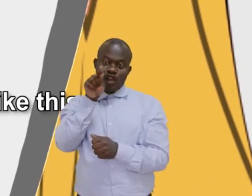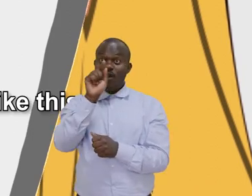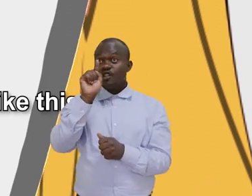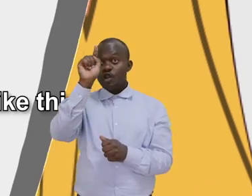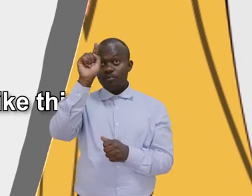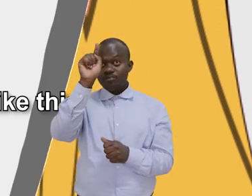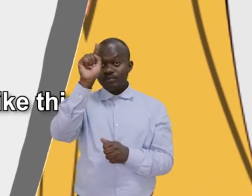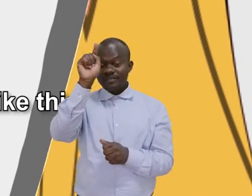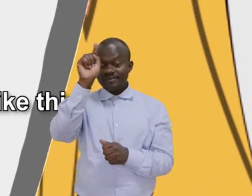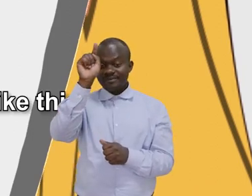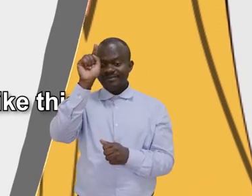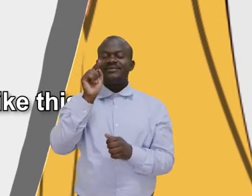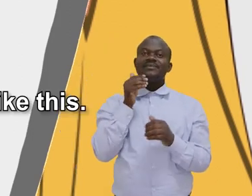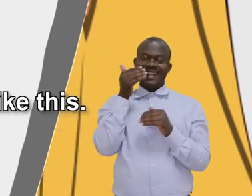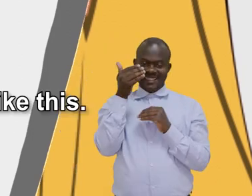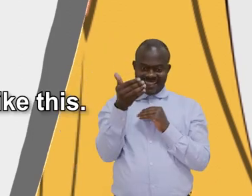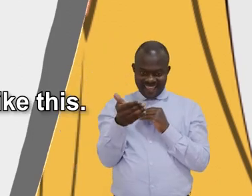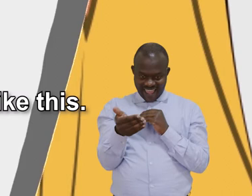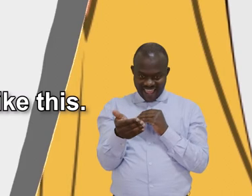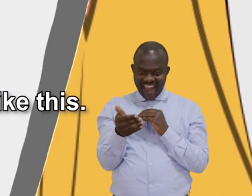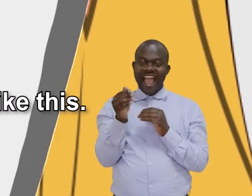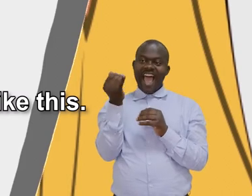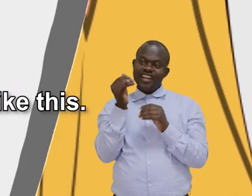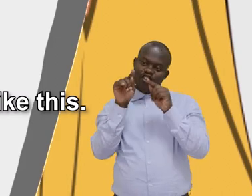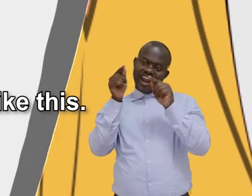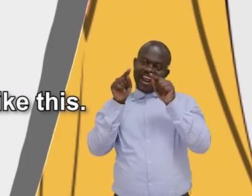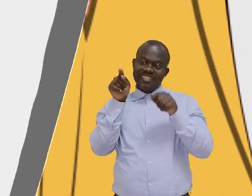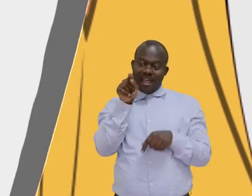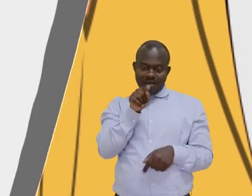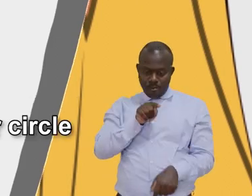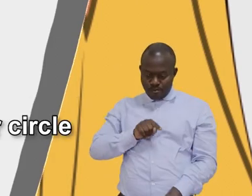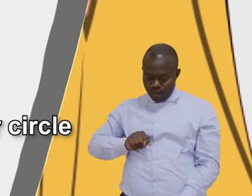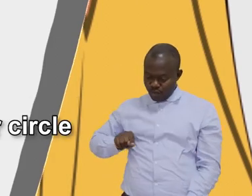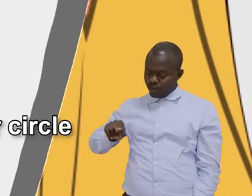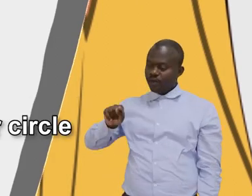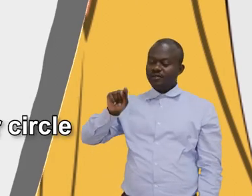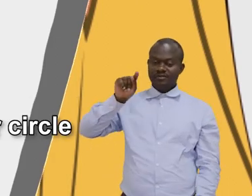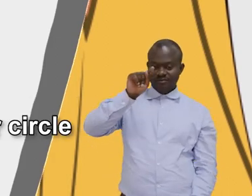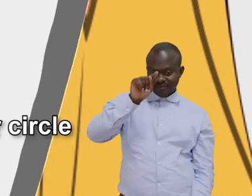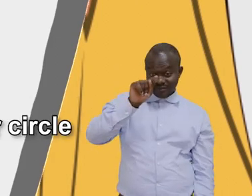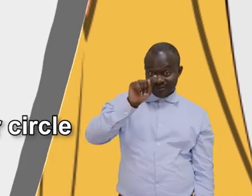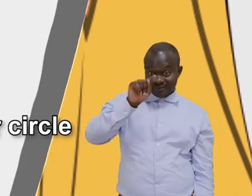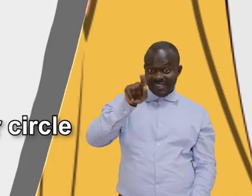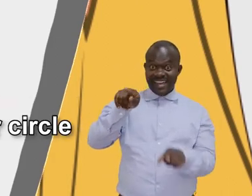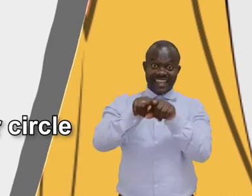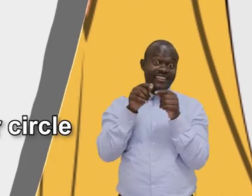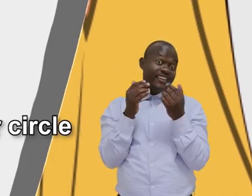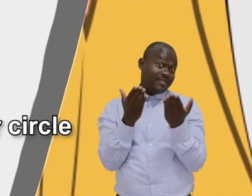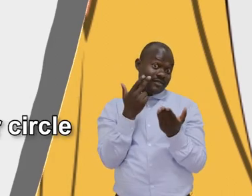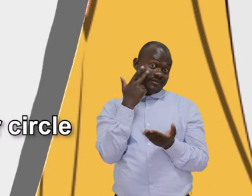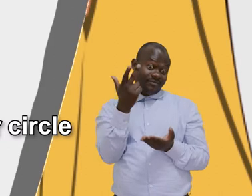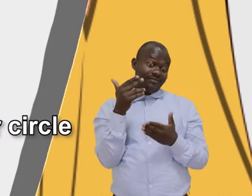draw another bigger circle at the bottom, like this. And then I put a